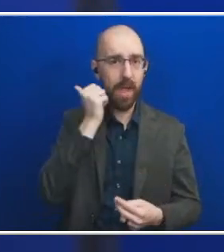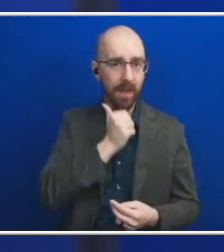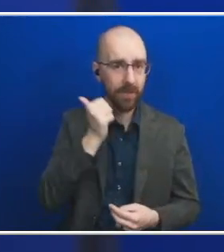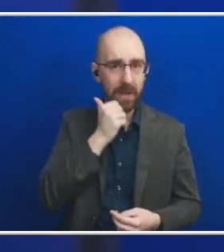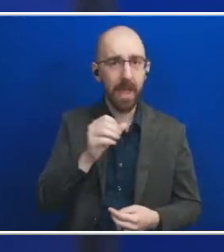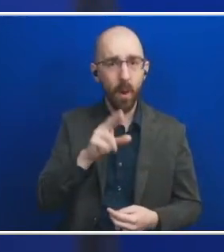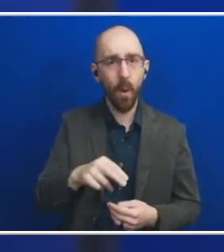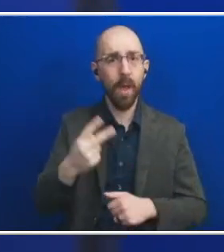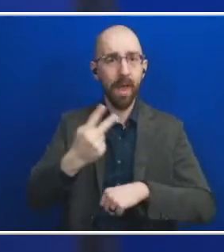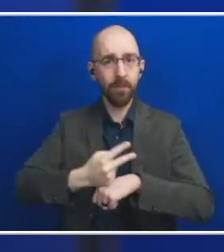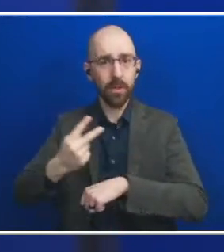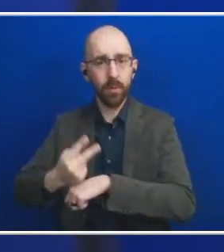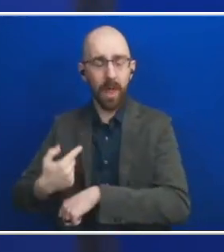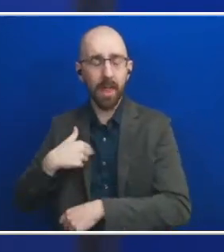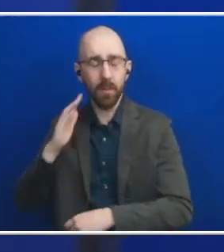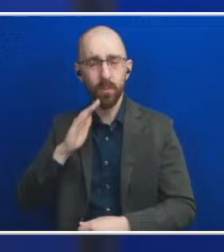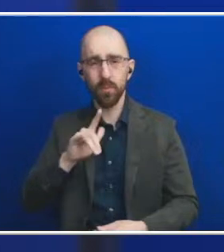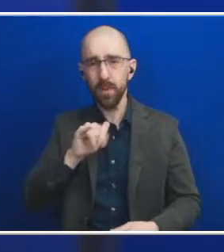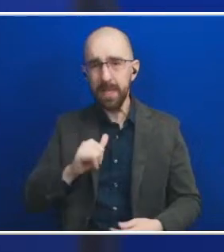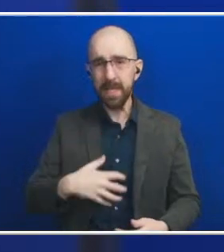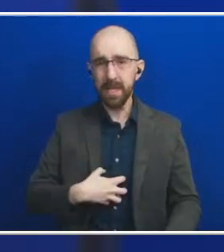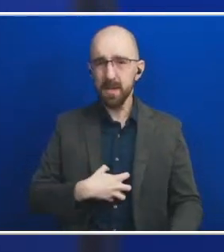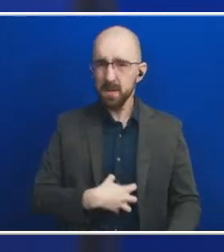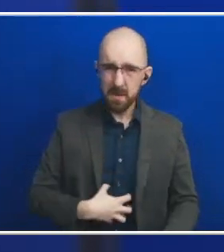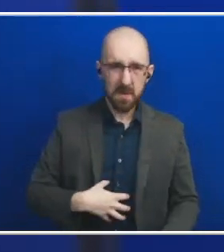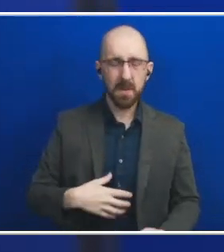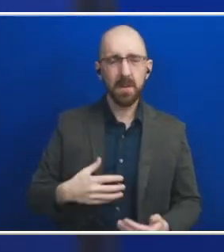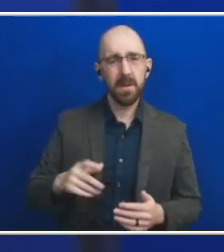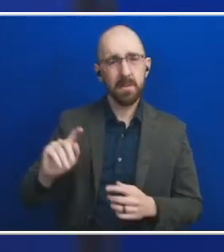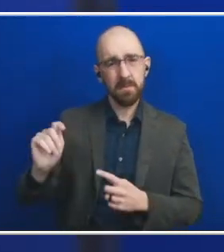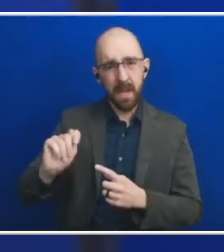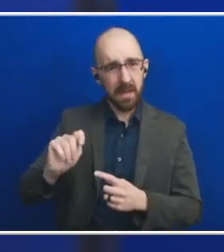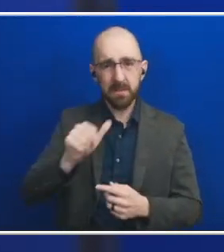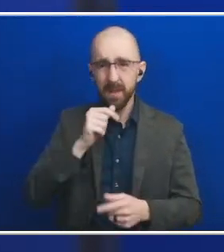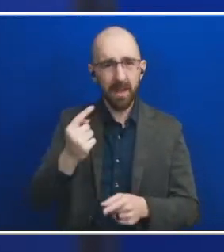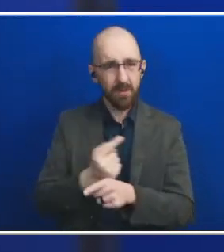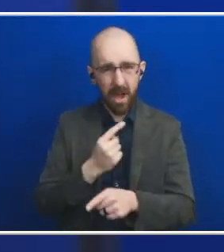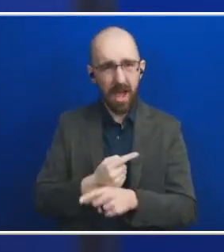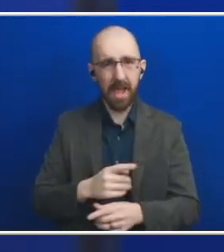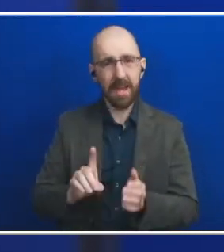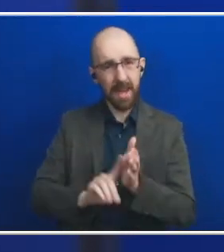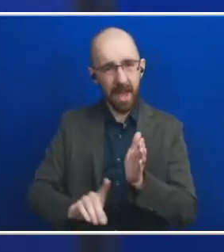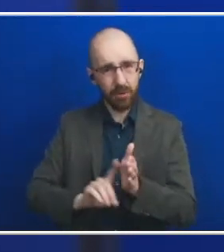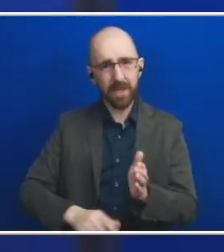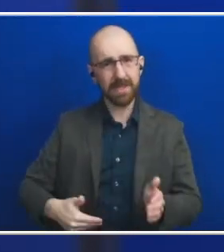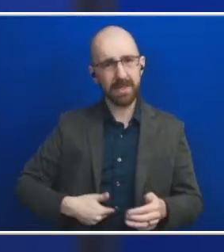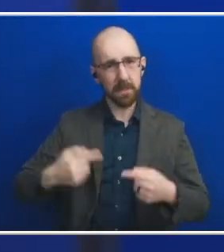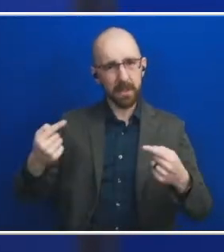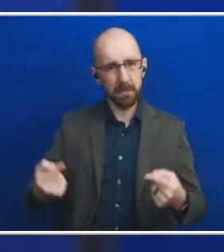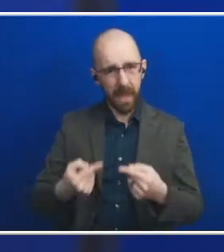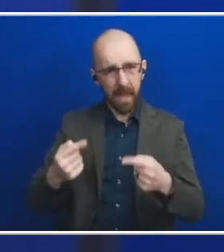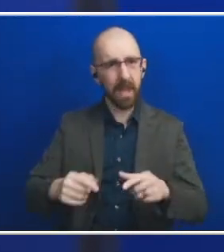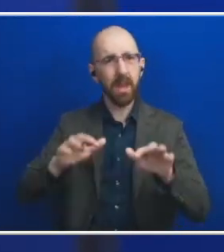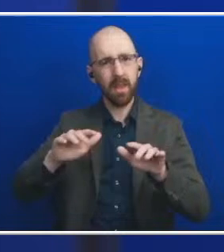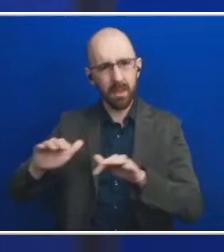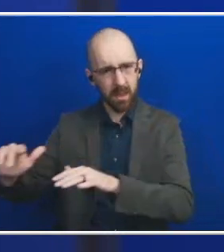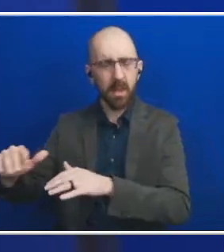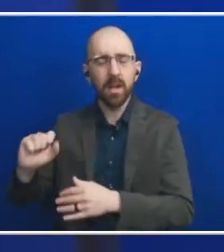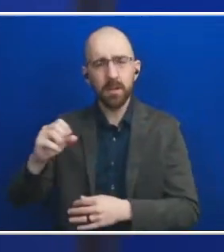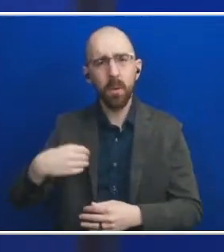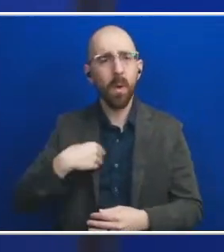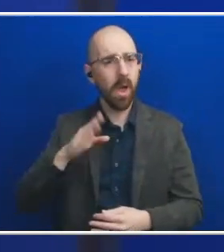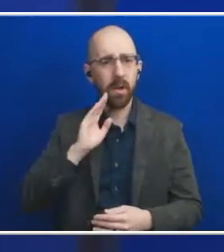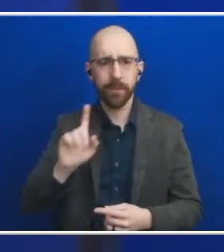have really abnormal bowel movements or having diarrhea or stomach pain or something along those lines. And so I would just not either